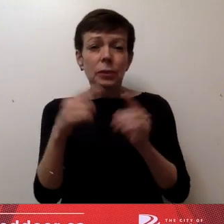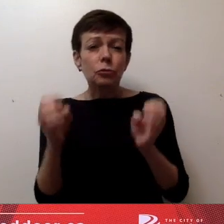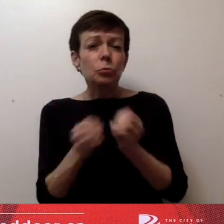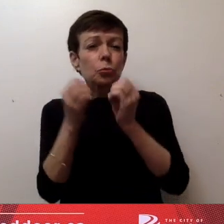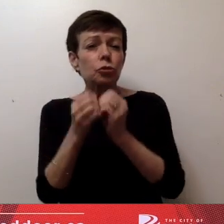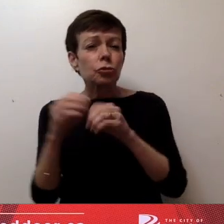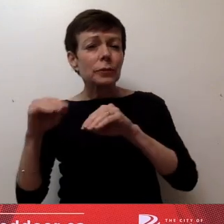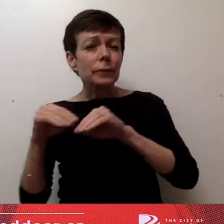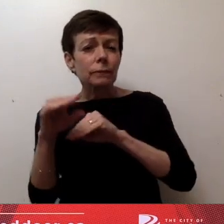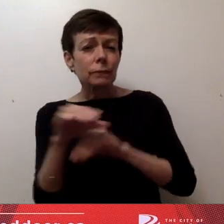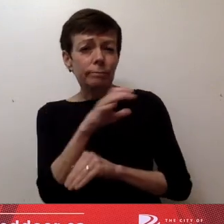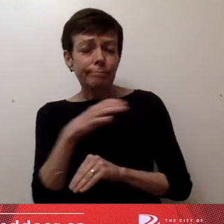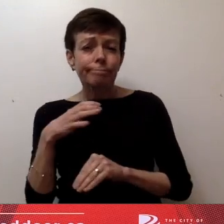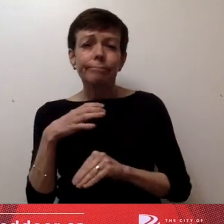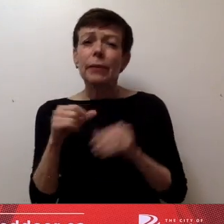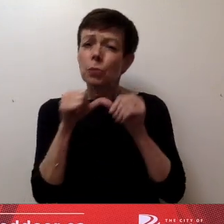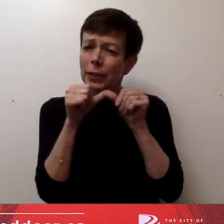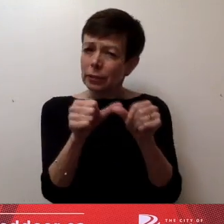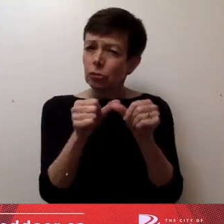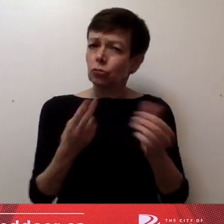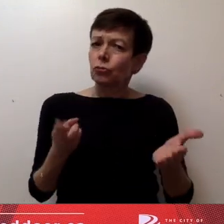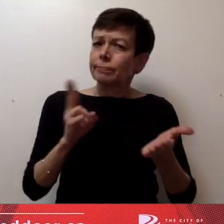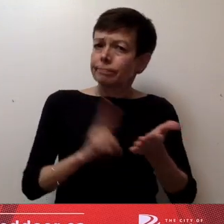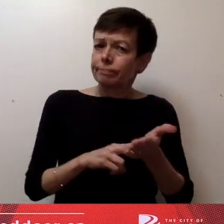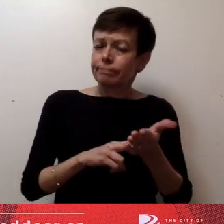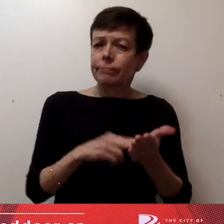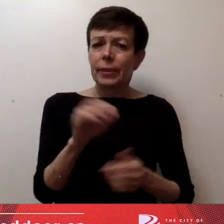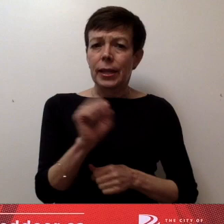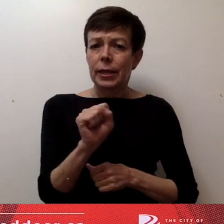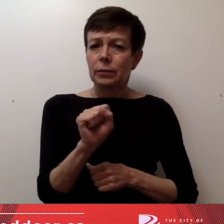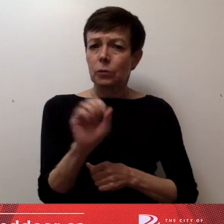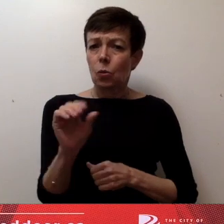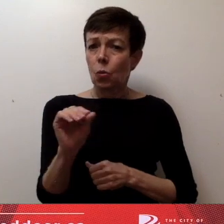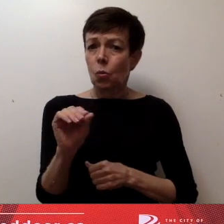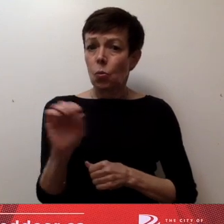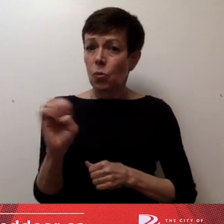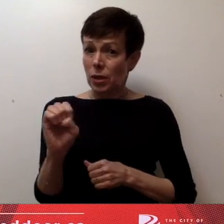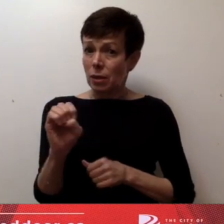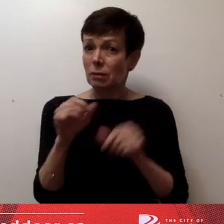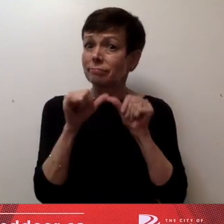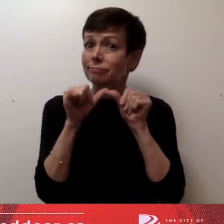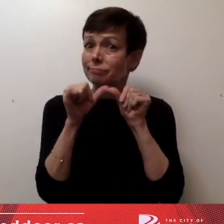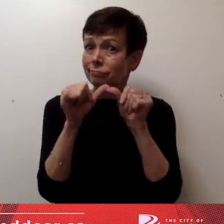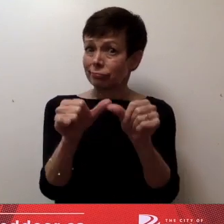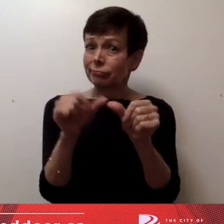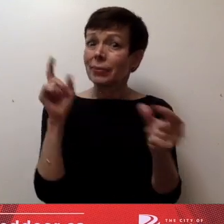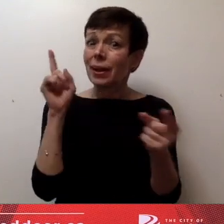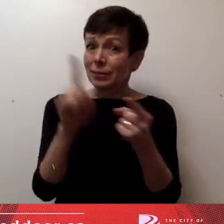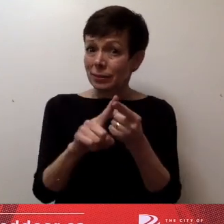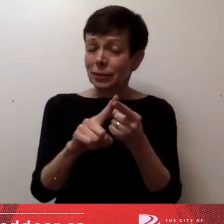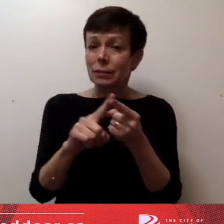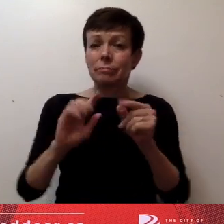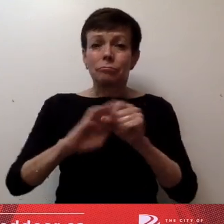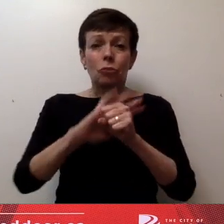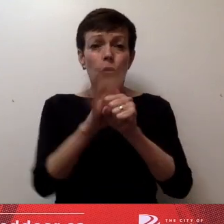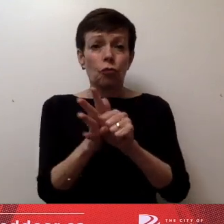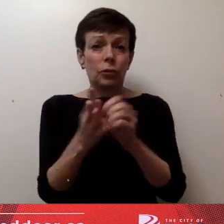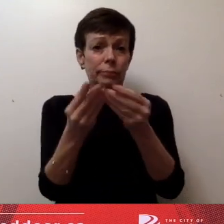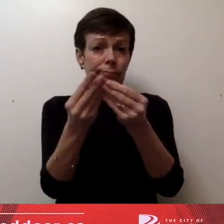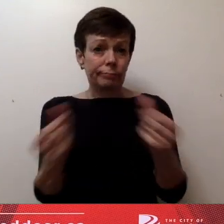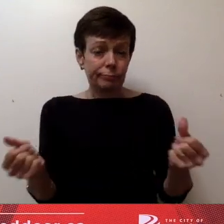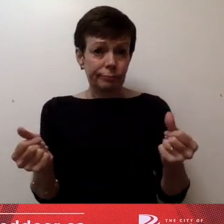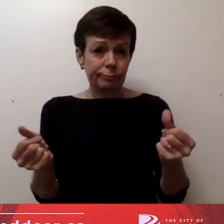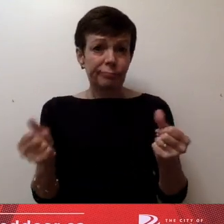state of local emergency and that it remain in place for the duration of this event, until such time as we receive direction